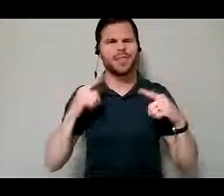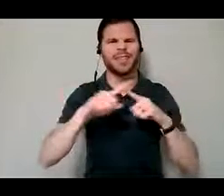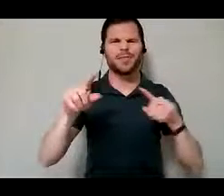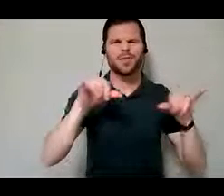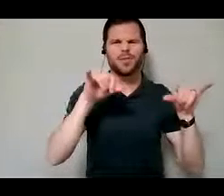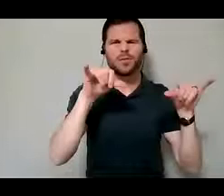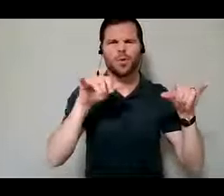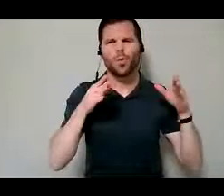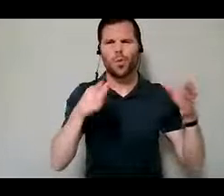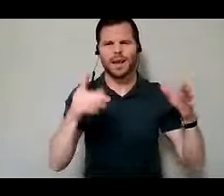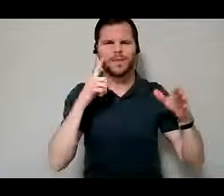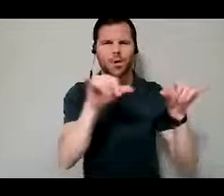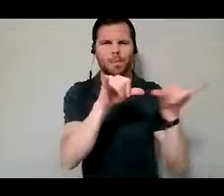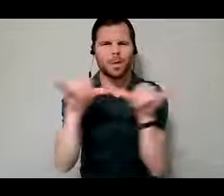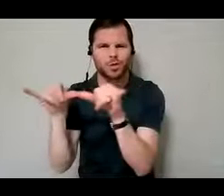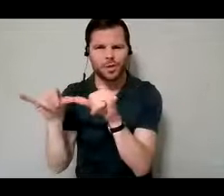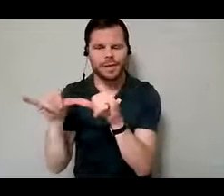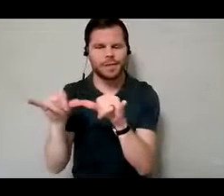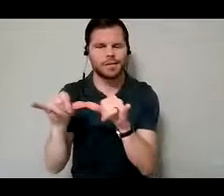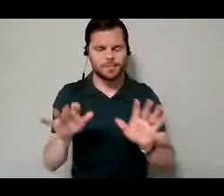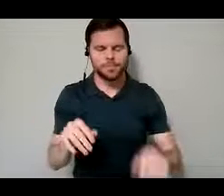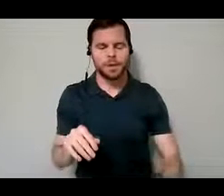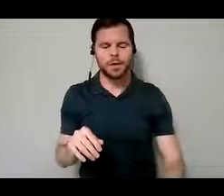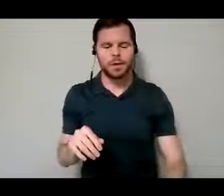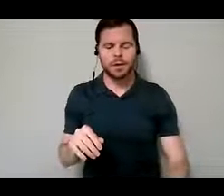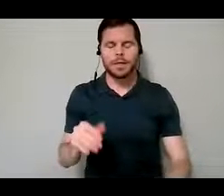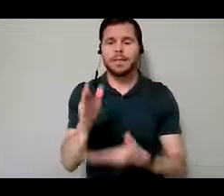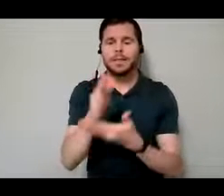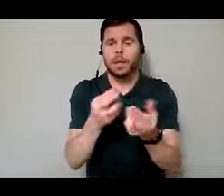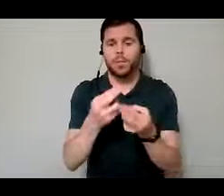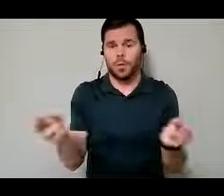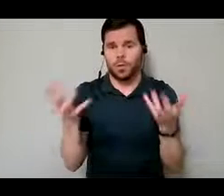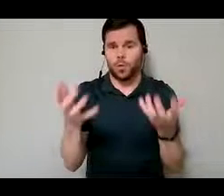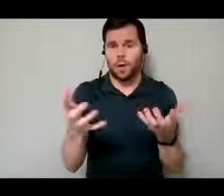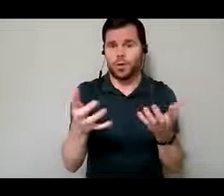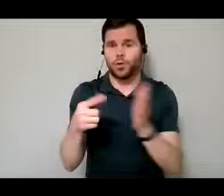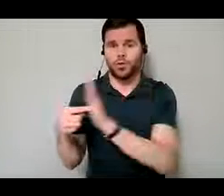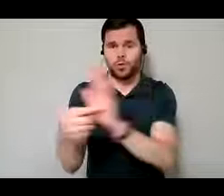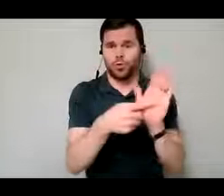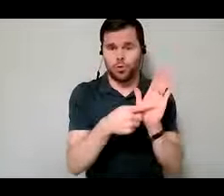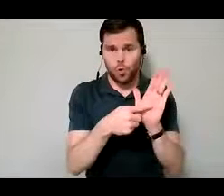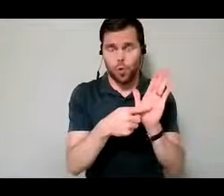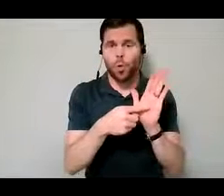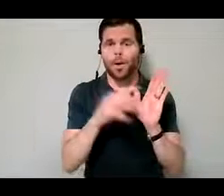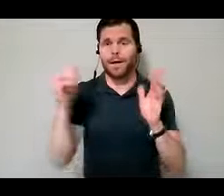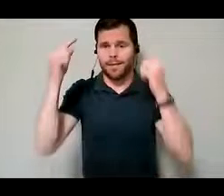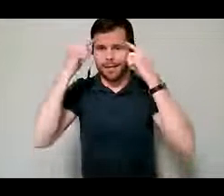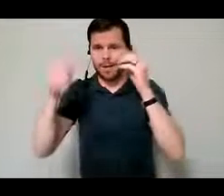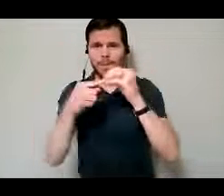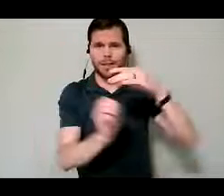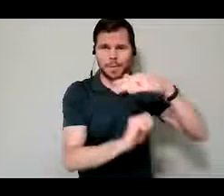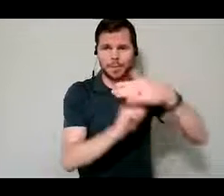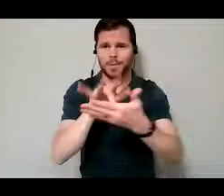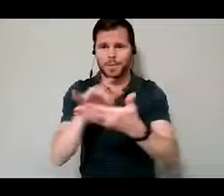that determination if they are prepared. But some of the resources that we wanted to share with you, and thinking about elementary, middle, and high school, it's